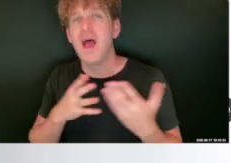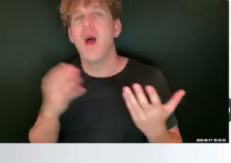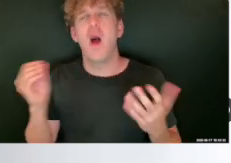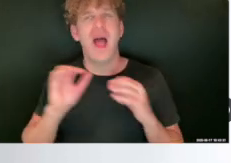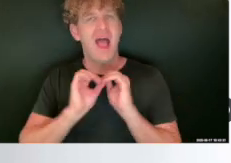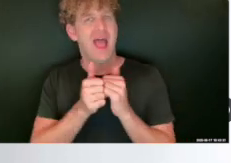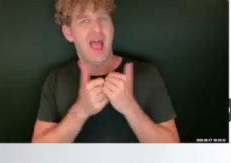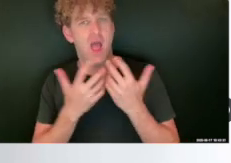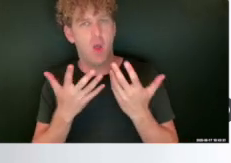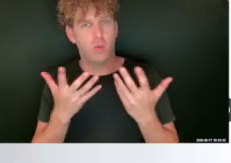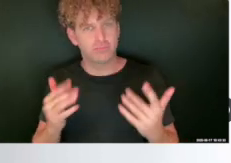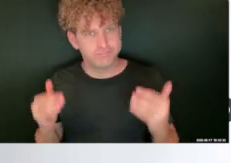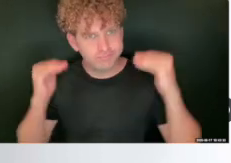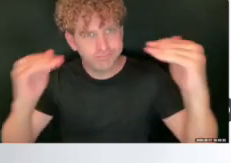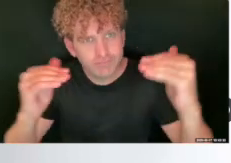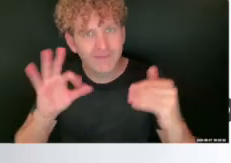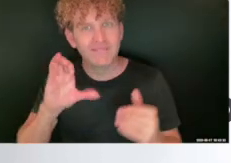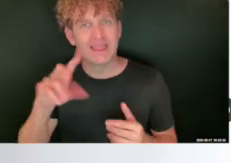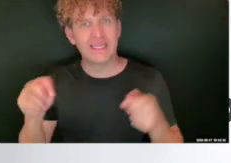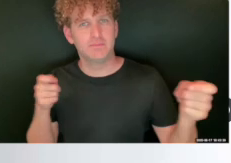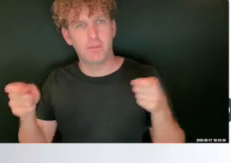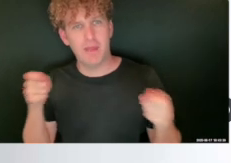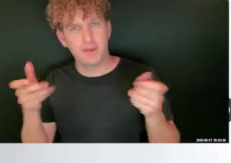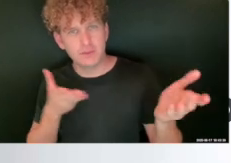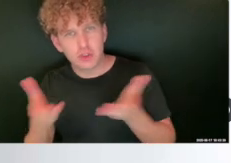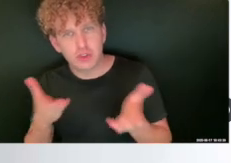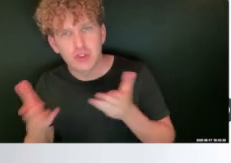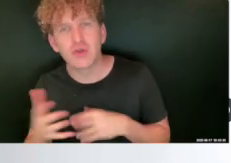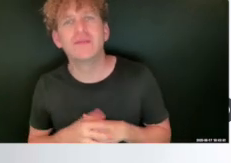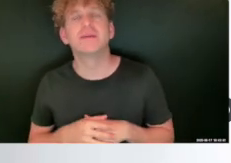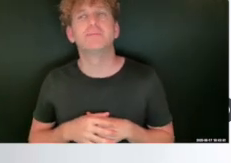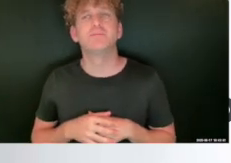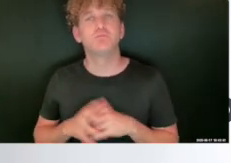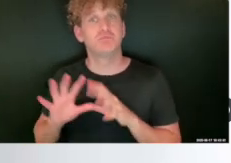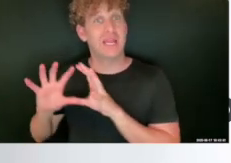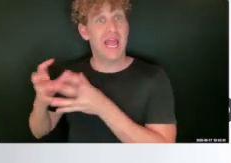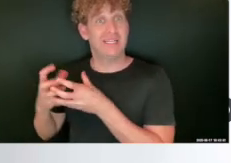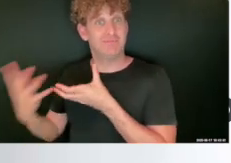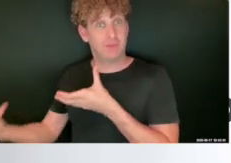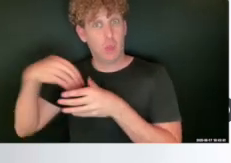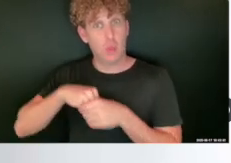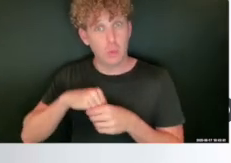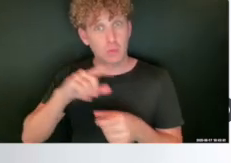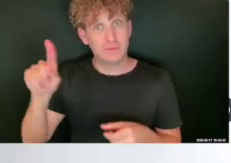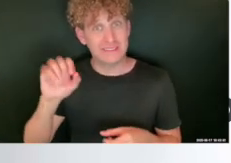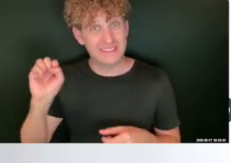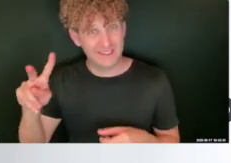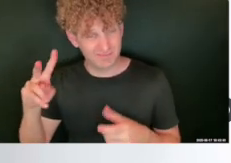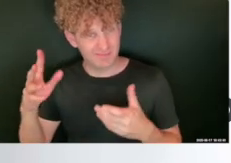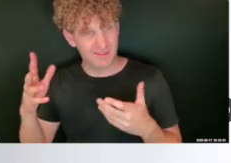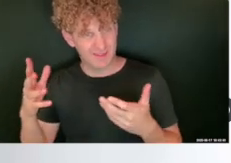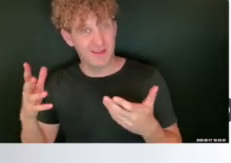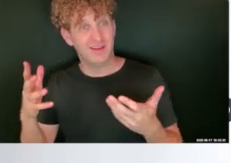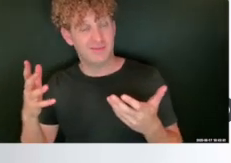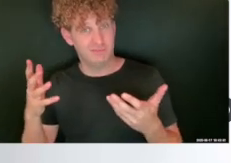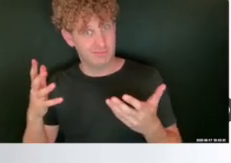pilot concept for fiscal year 2025 to 26. The pilot concept would leverage and build upon